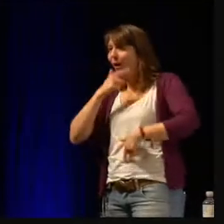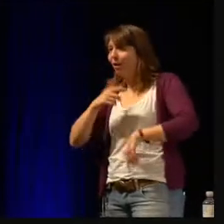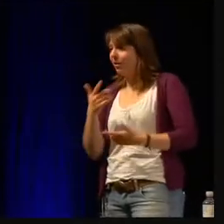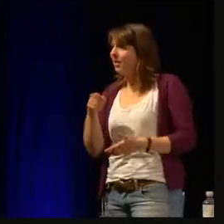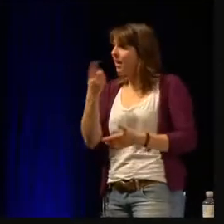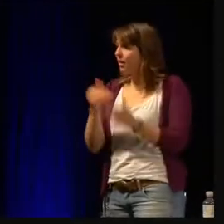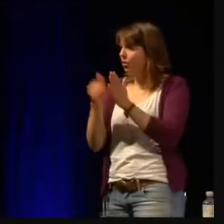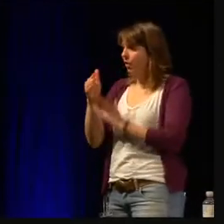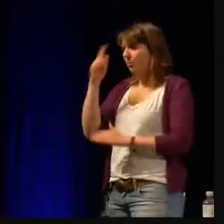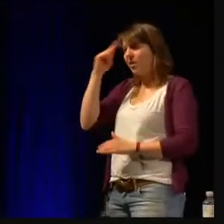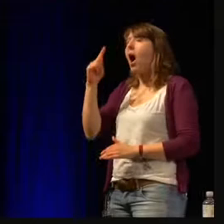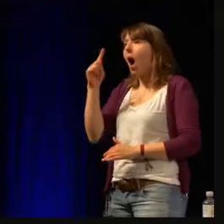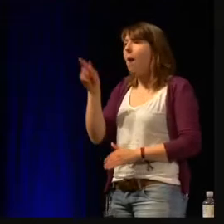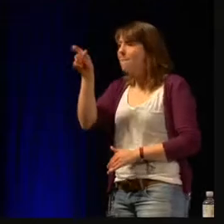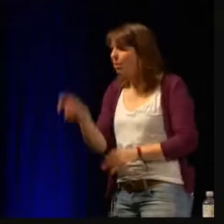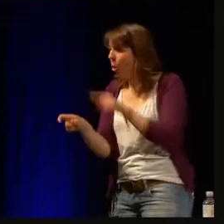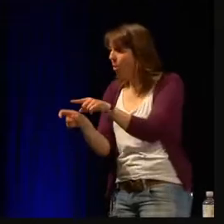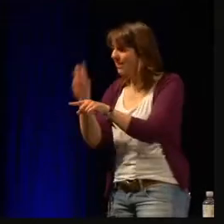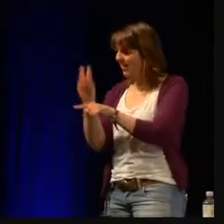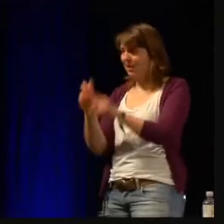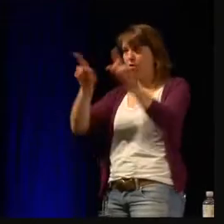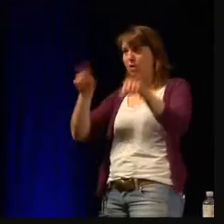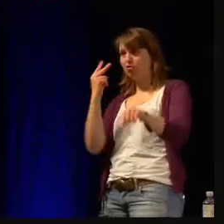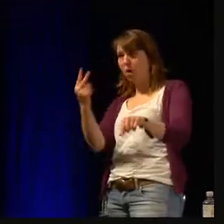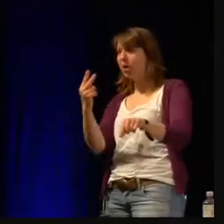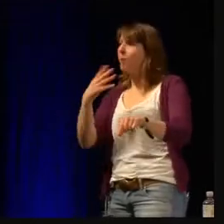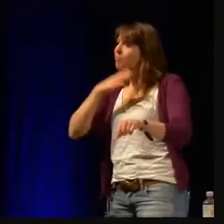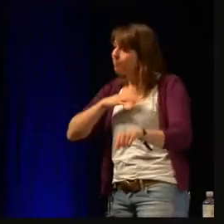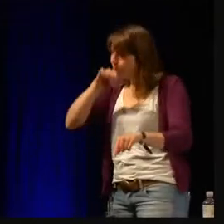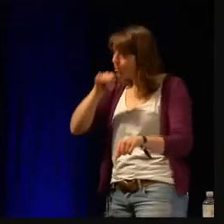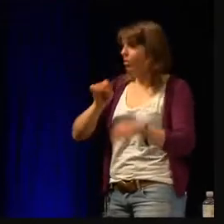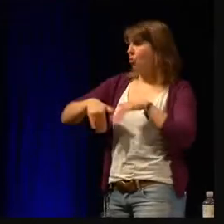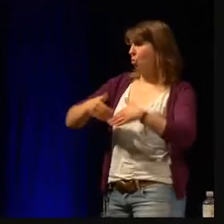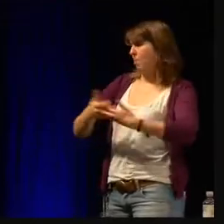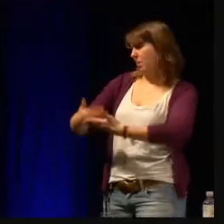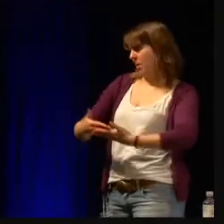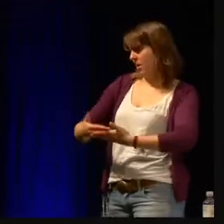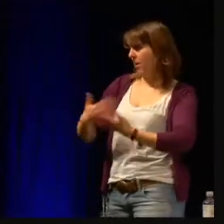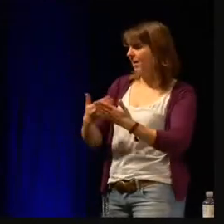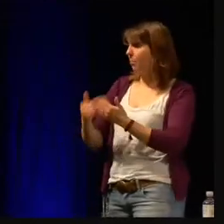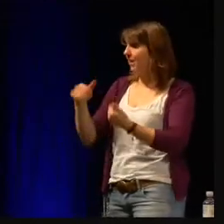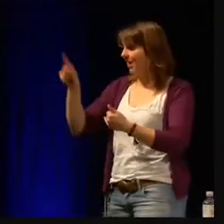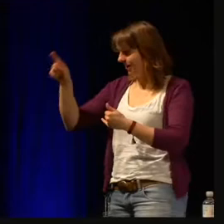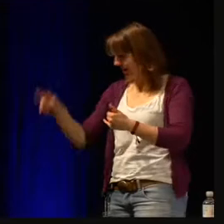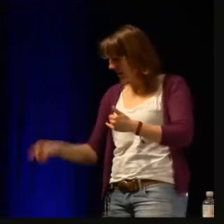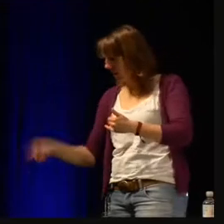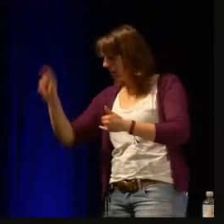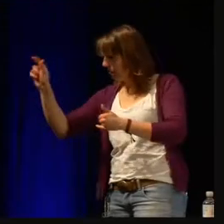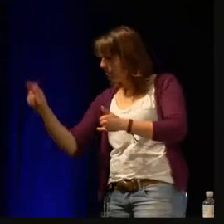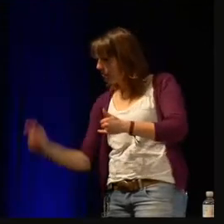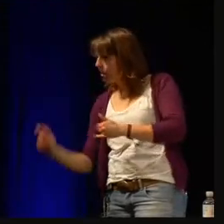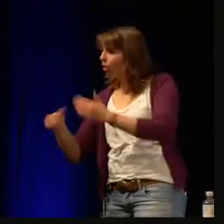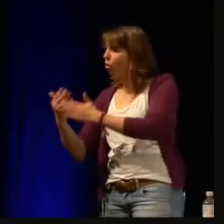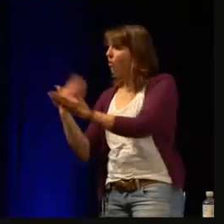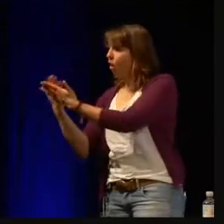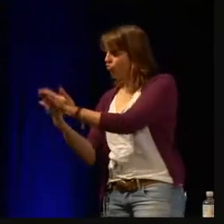of them are with funny dog puppies, and the algorithm decides to, oh, he likes dog puppies, let's show him more